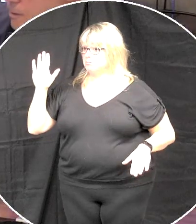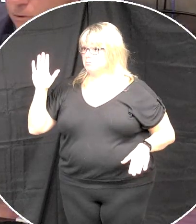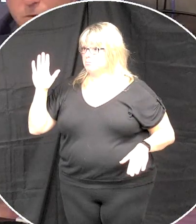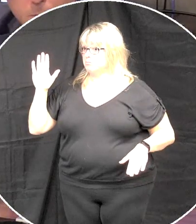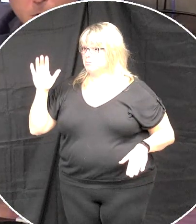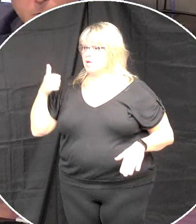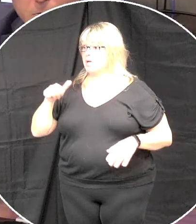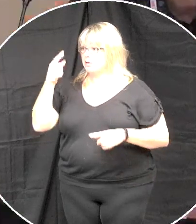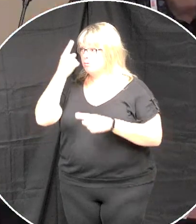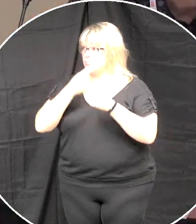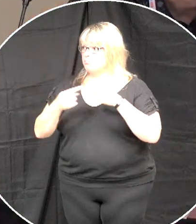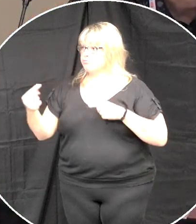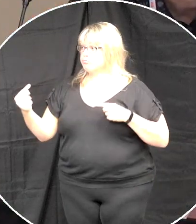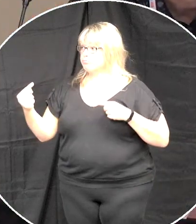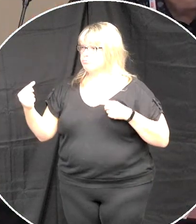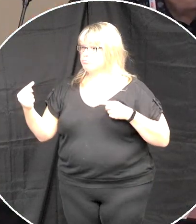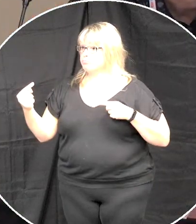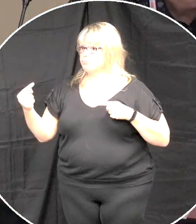Aye. Those opposed?